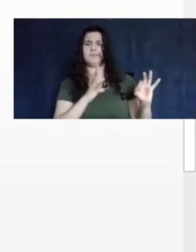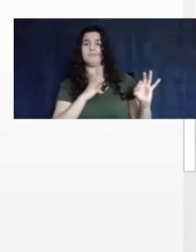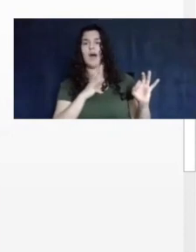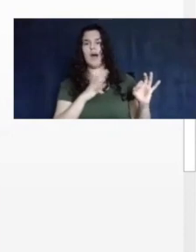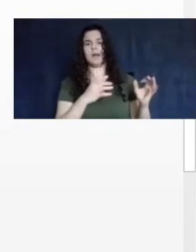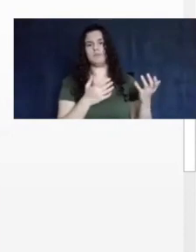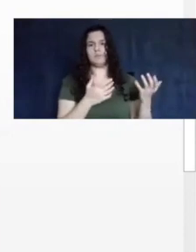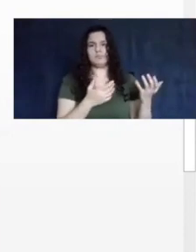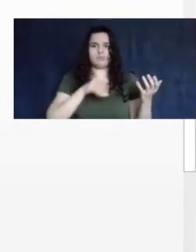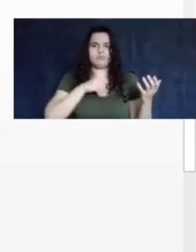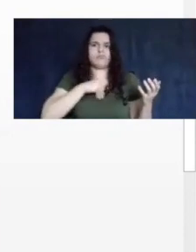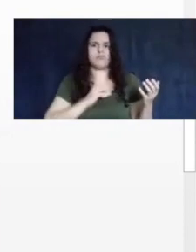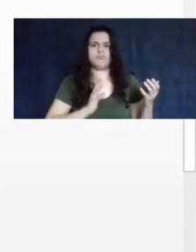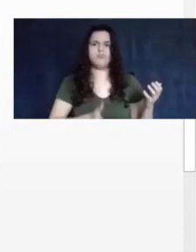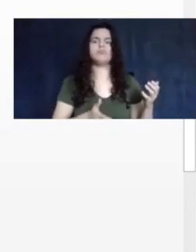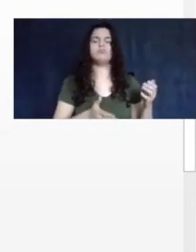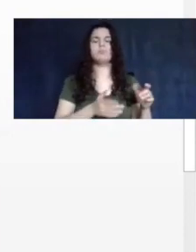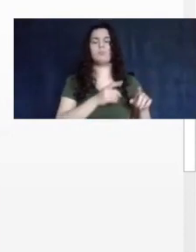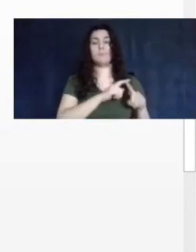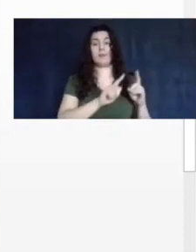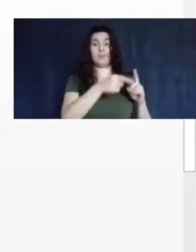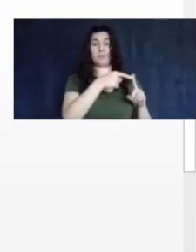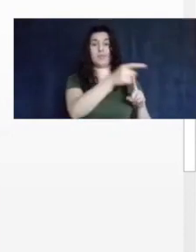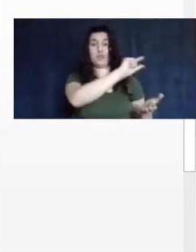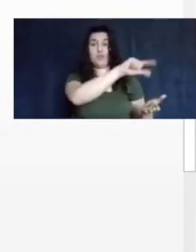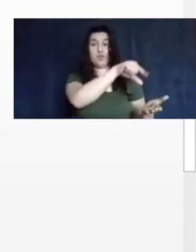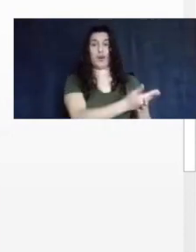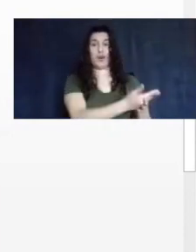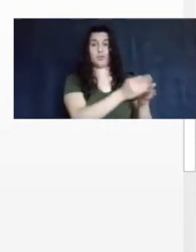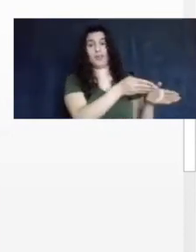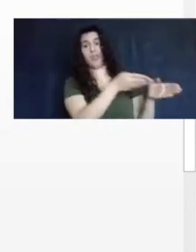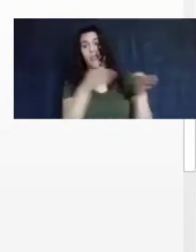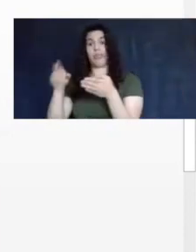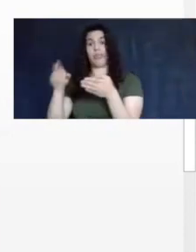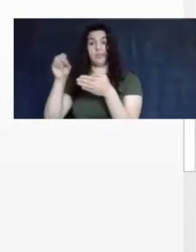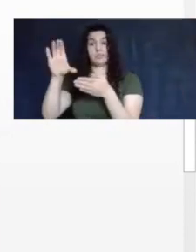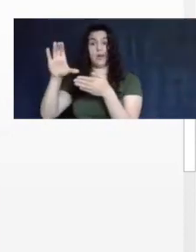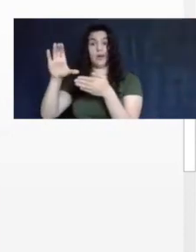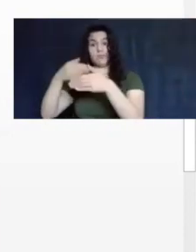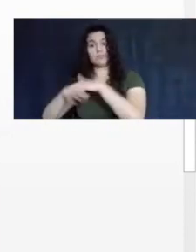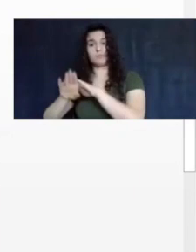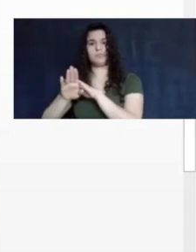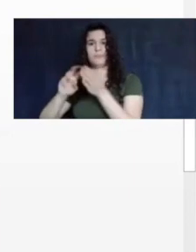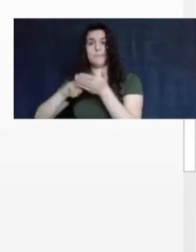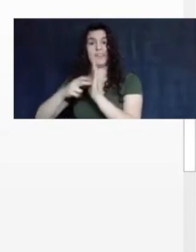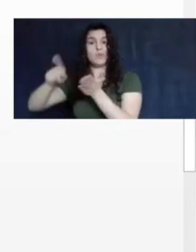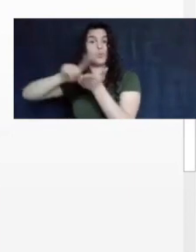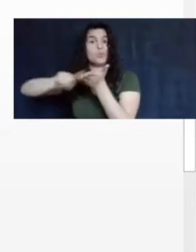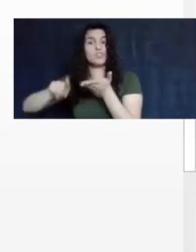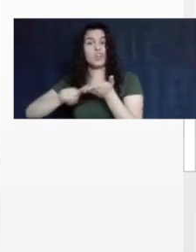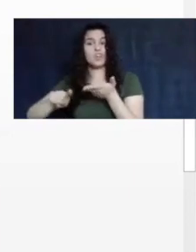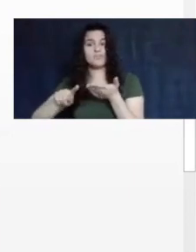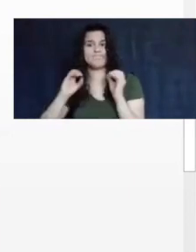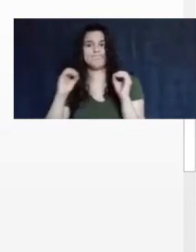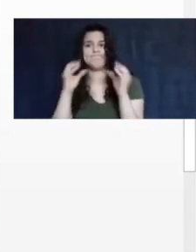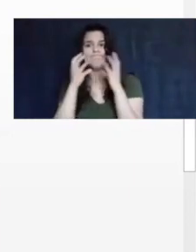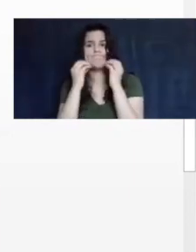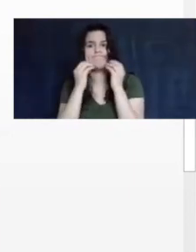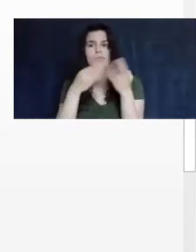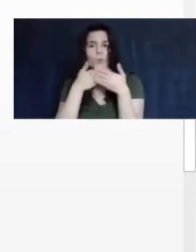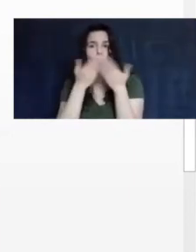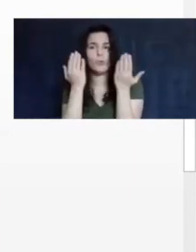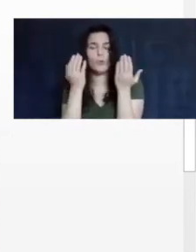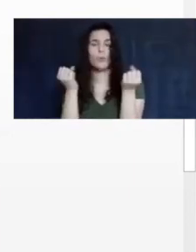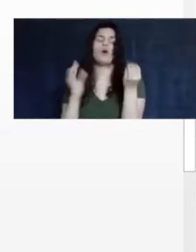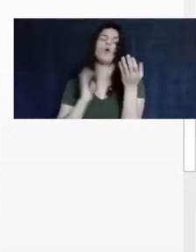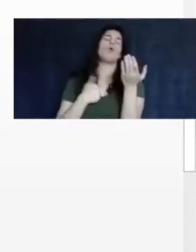but you come out of a master's and into a doc program with very little research experience. So we have an intro to research course,